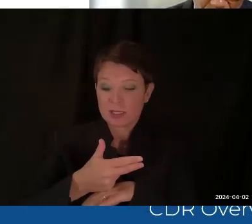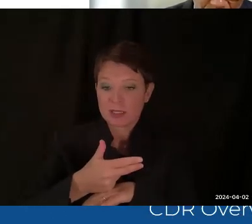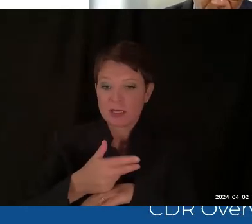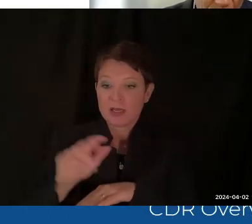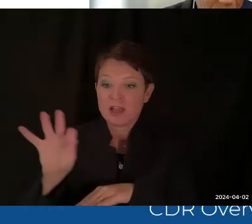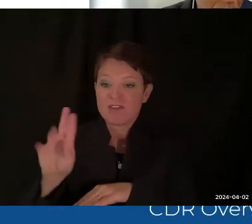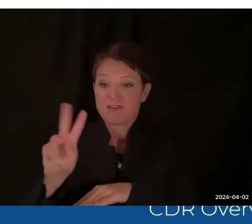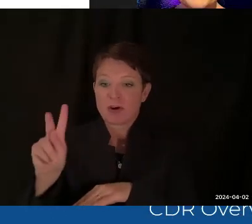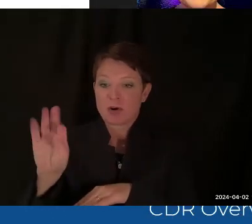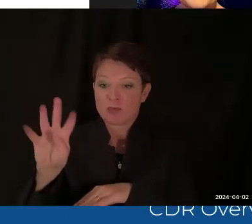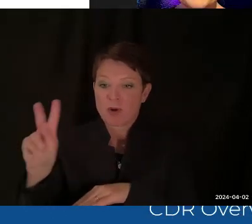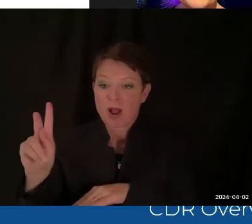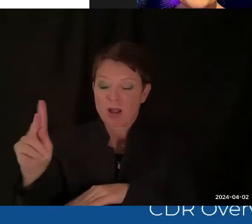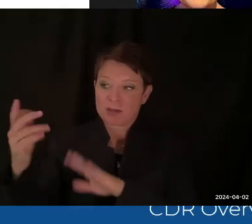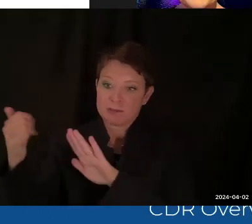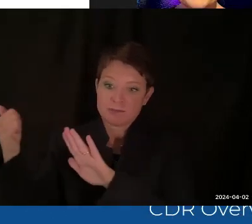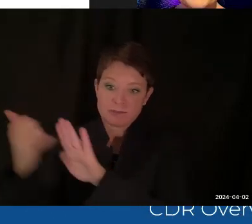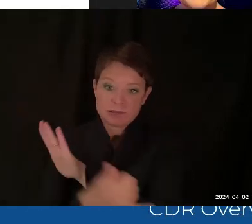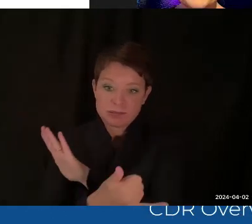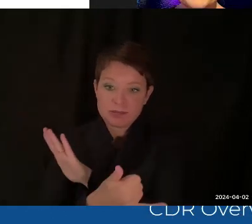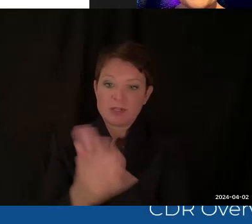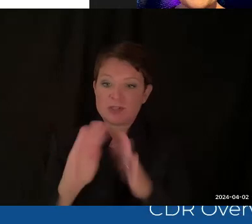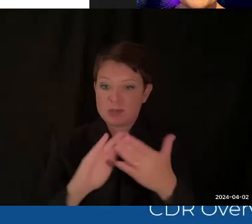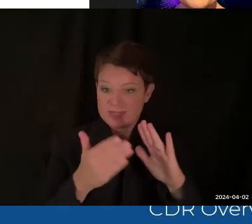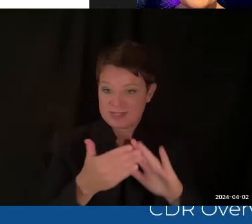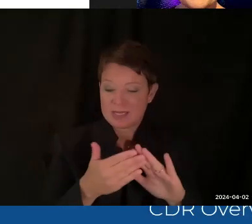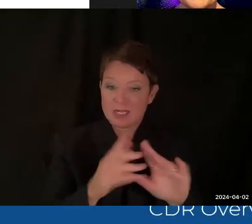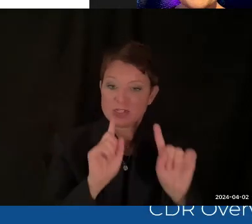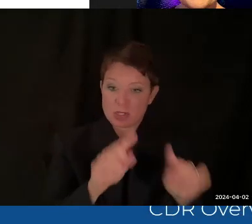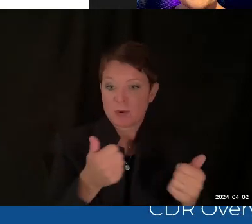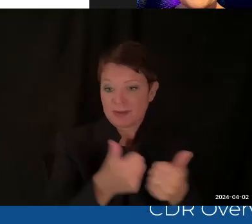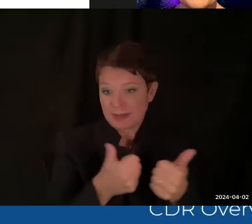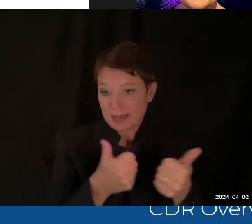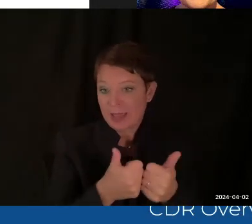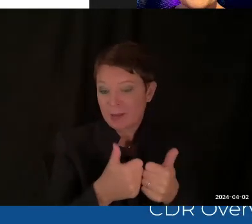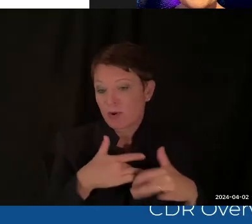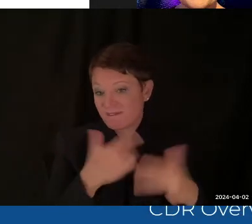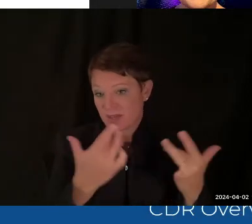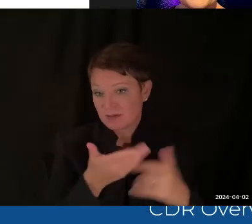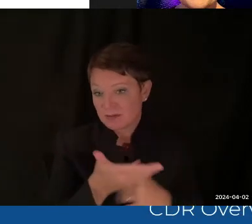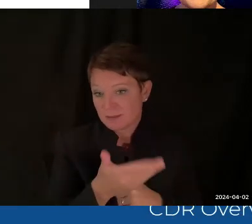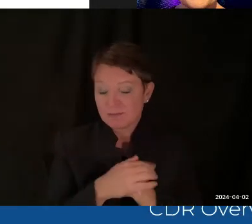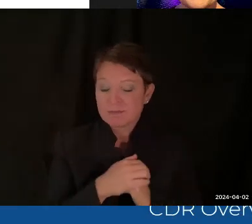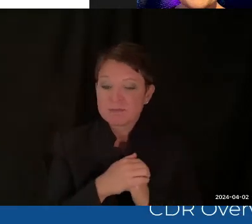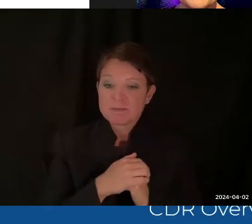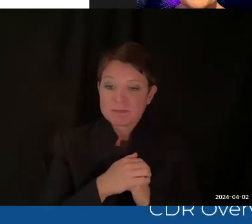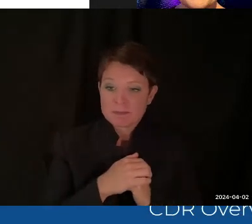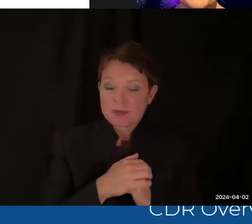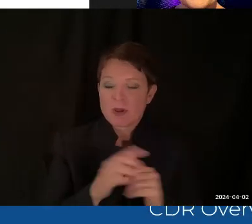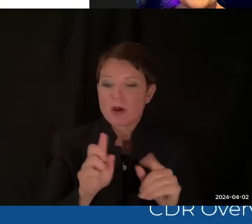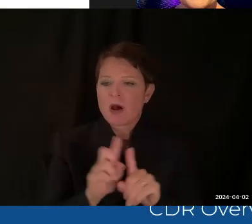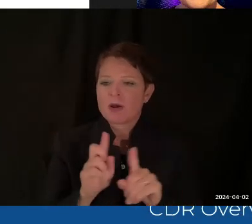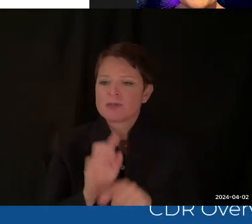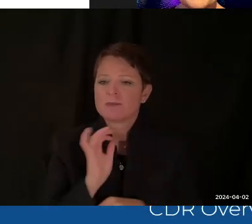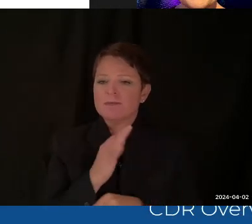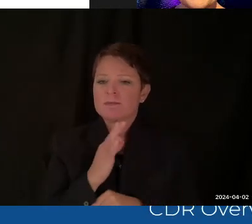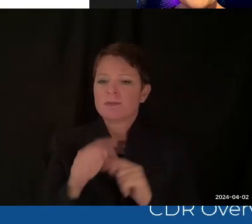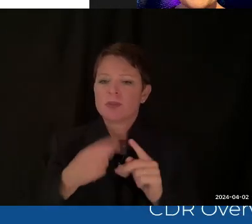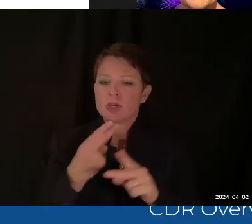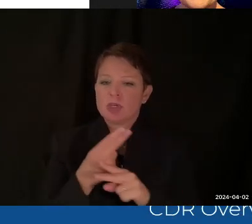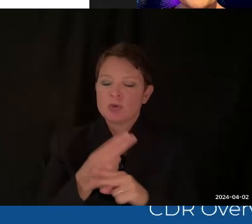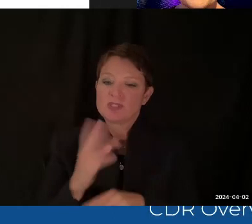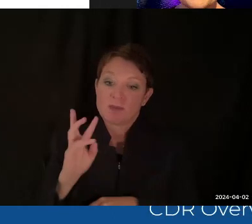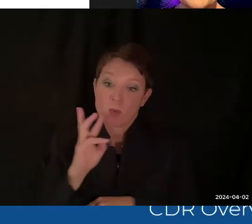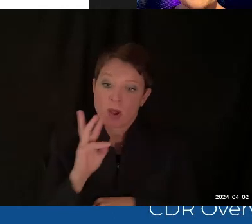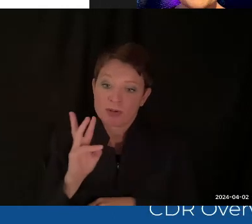Rock Transportation and coming to the city to come to the games. And I was also wondering about the use of